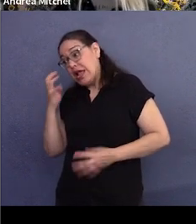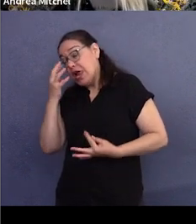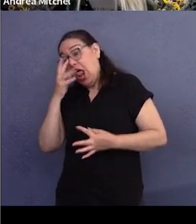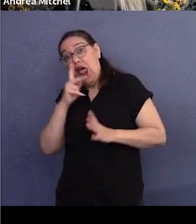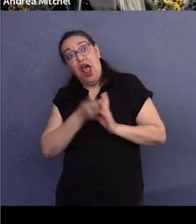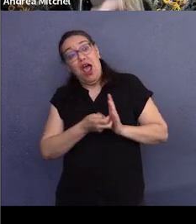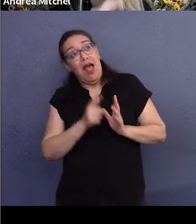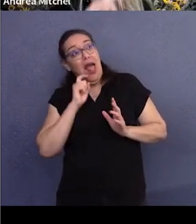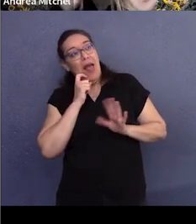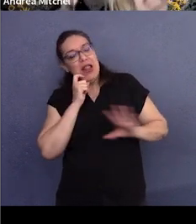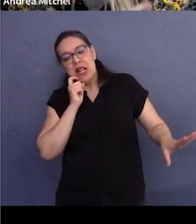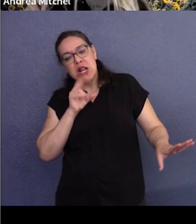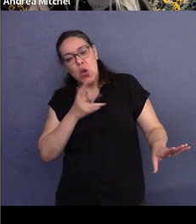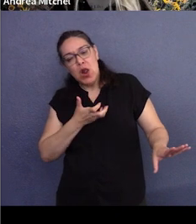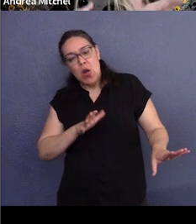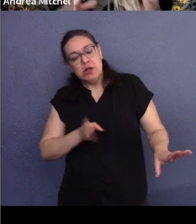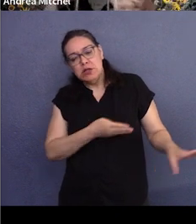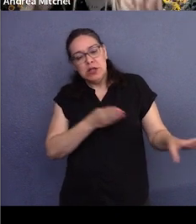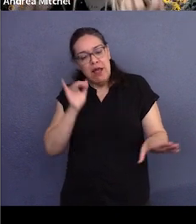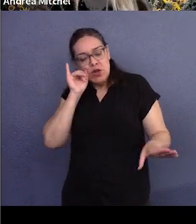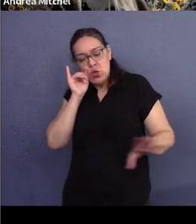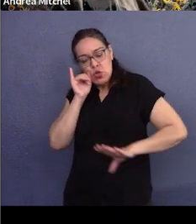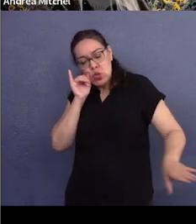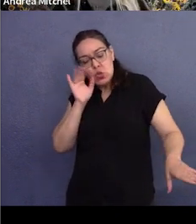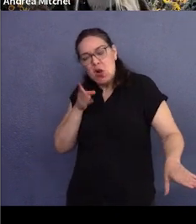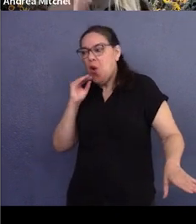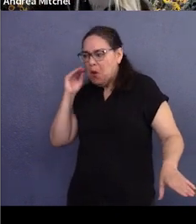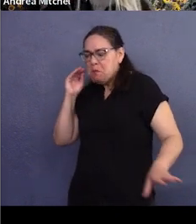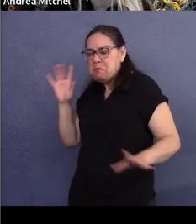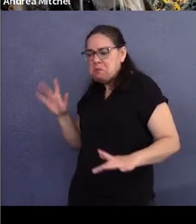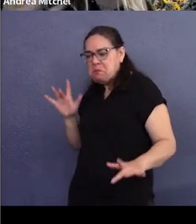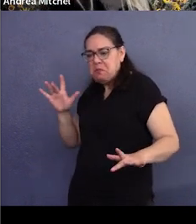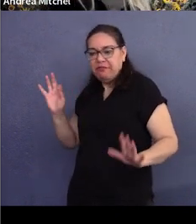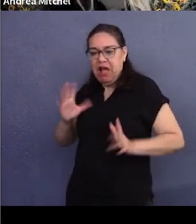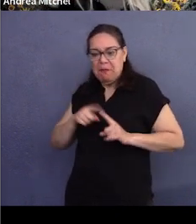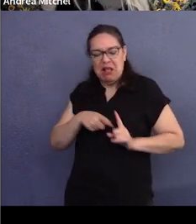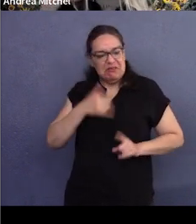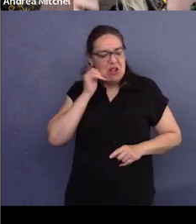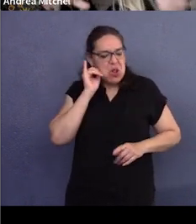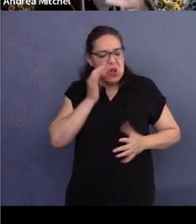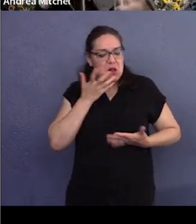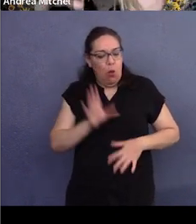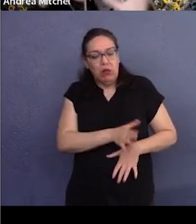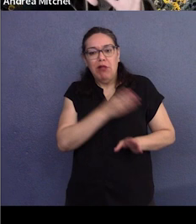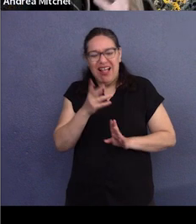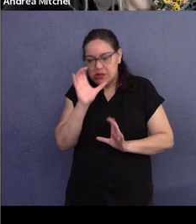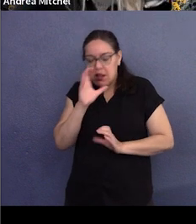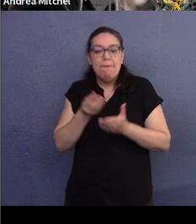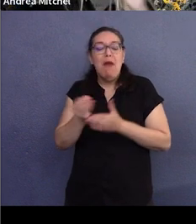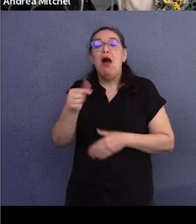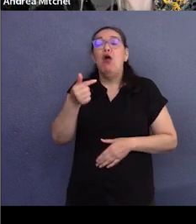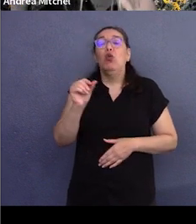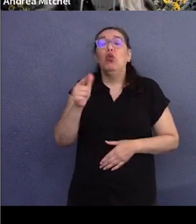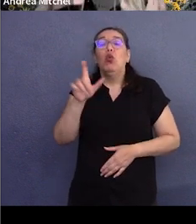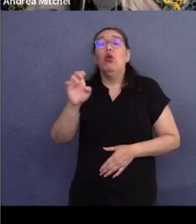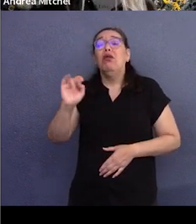buy a Google Pixel. Well, I had to then go through the budget here. I had to figure out how I had to get the Google Pixel, how I had to then upload things. So there were all these things that I had to